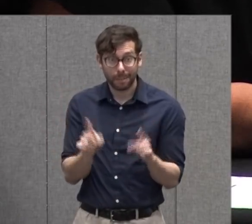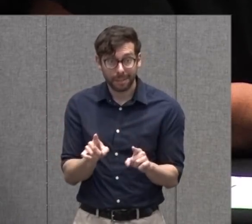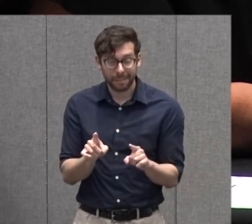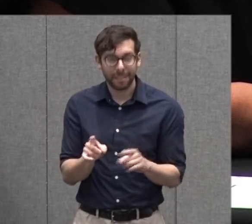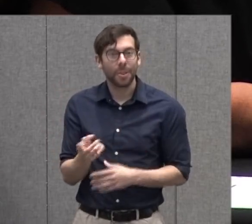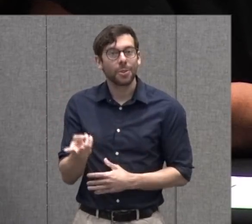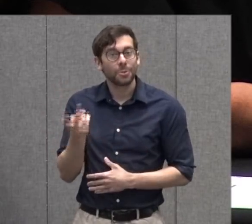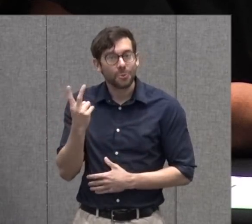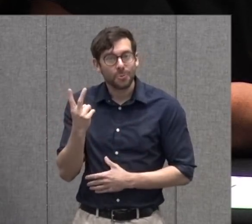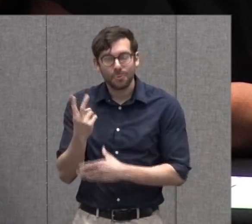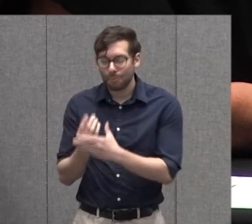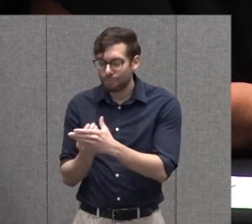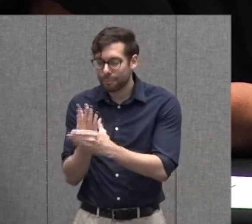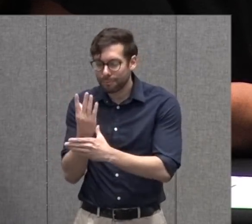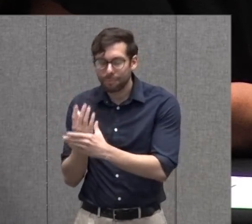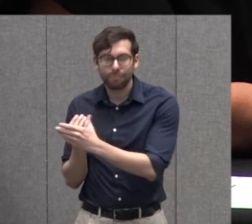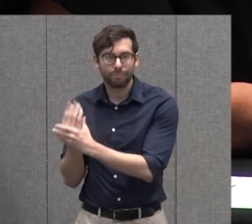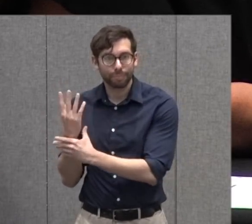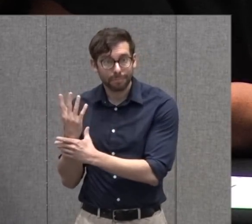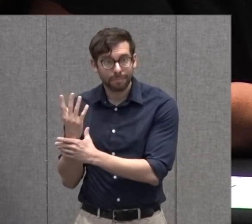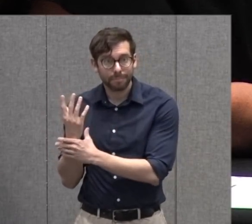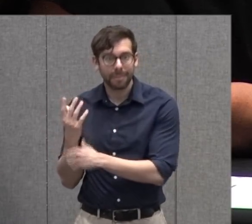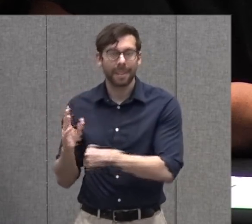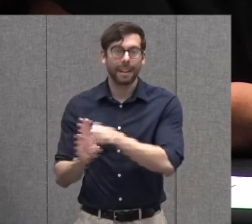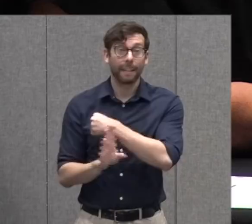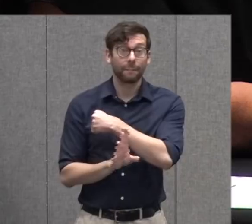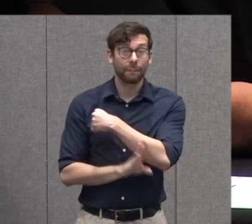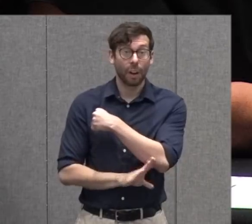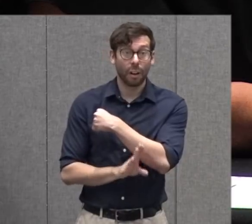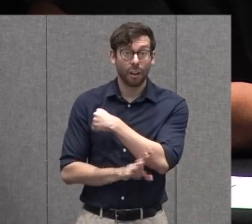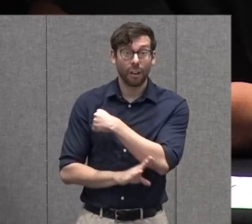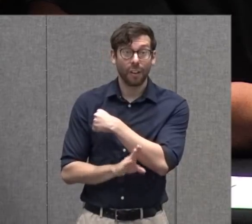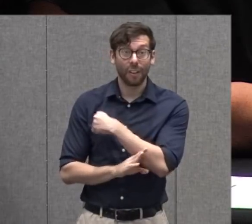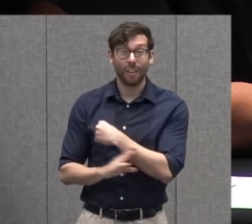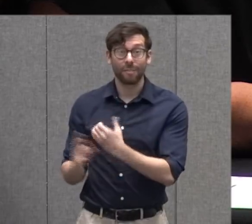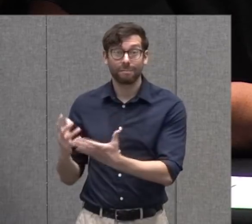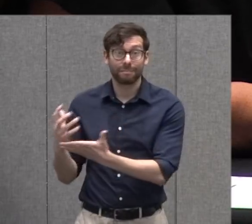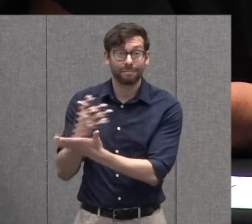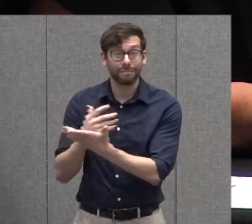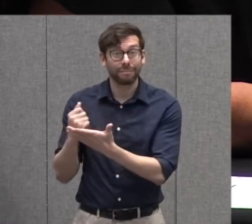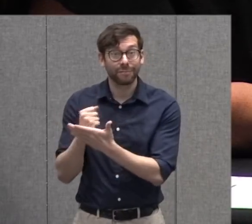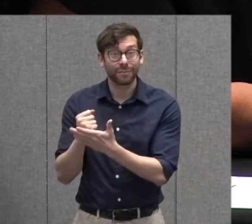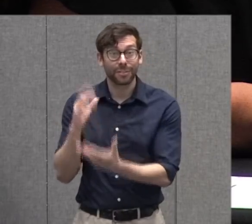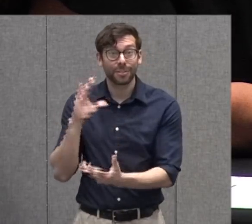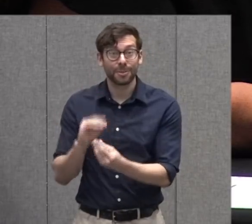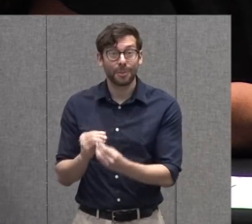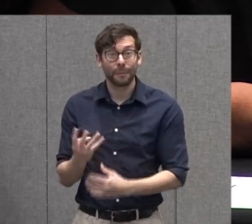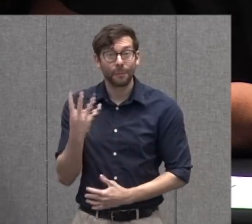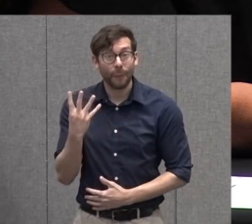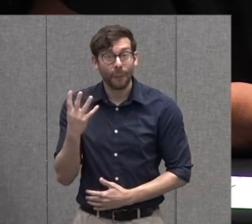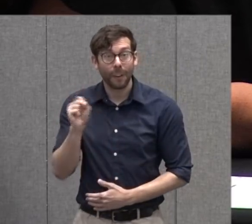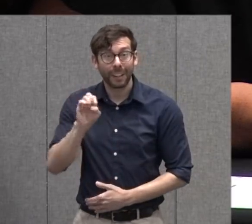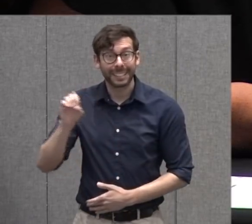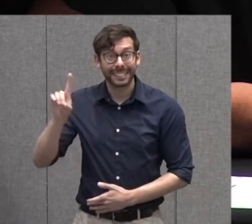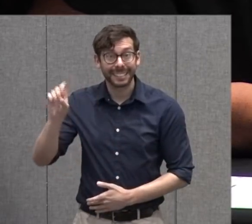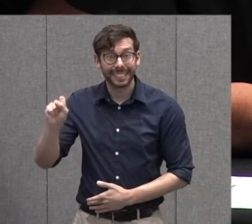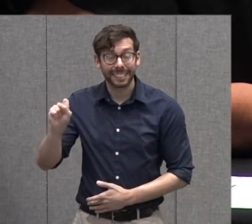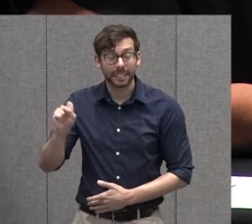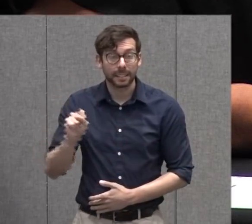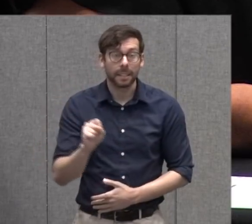sprouts came up, and in the fall, he had 4 seeds. Jack baked and ate 1